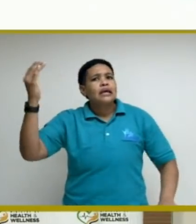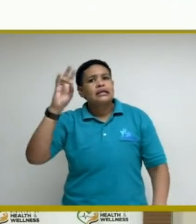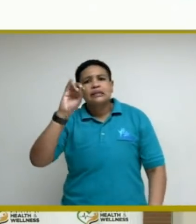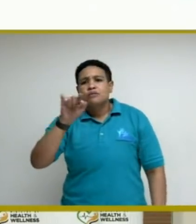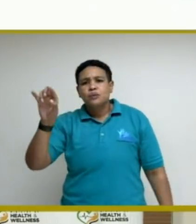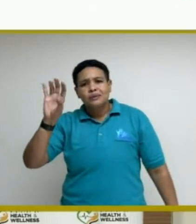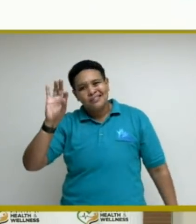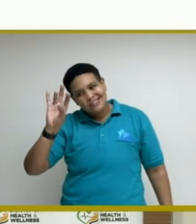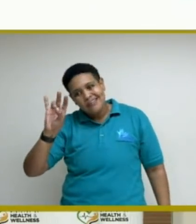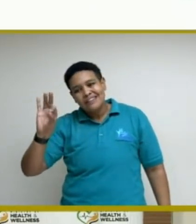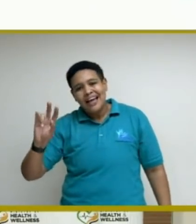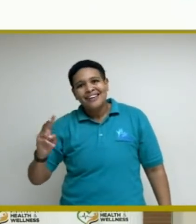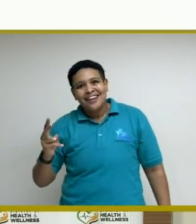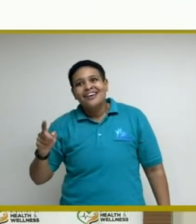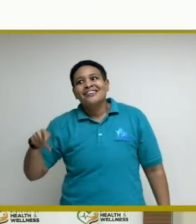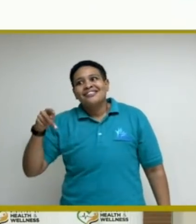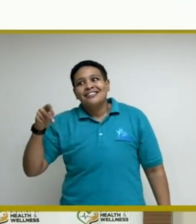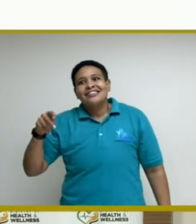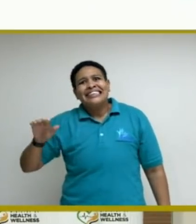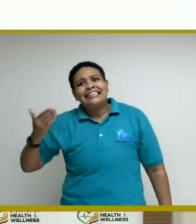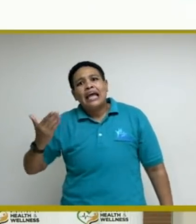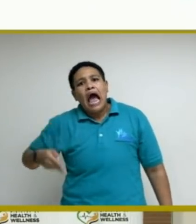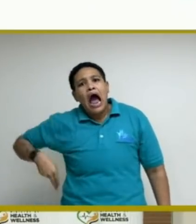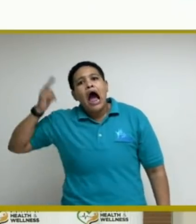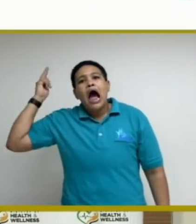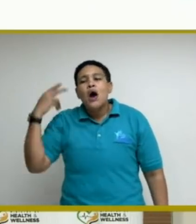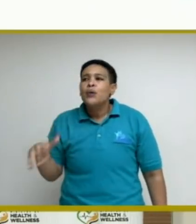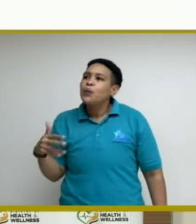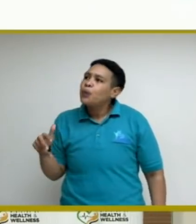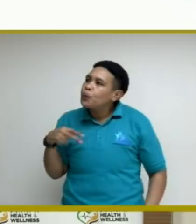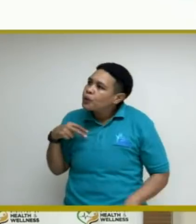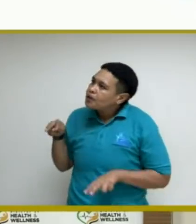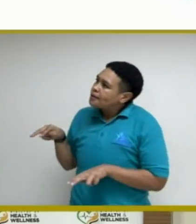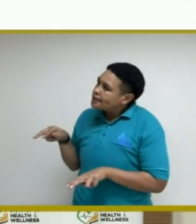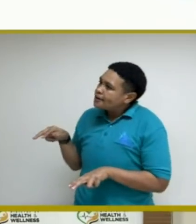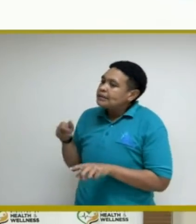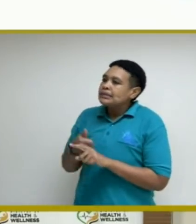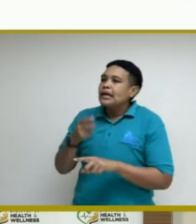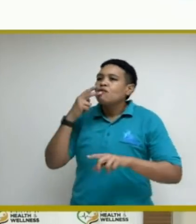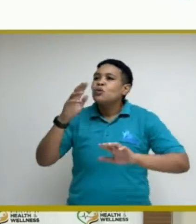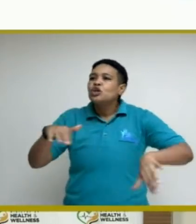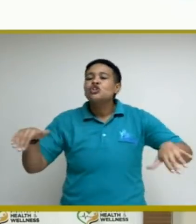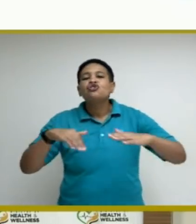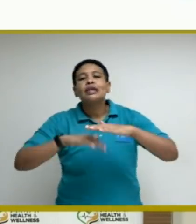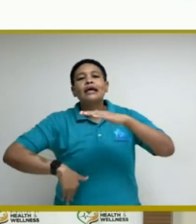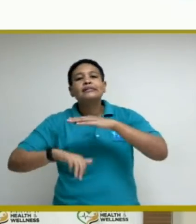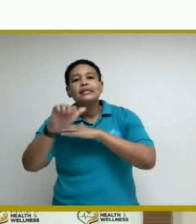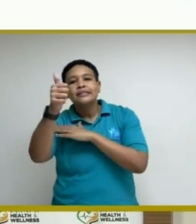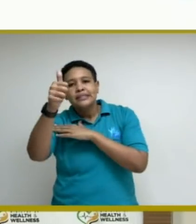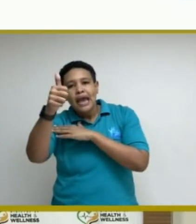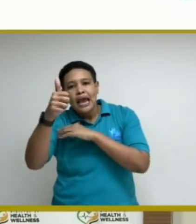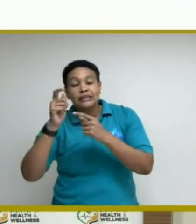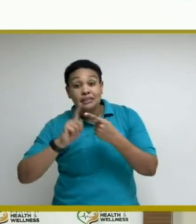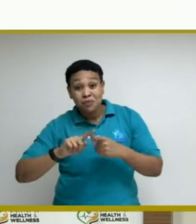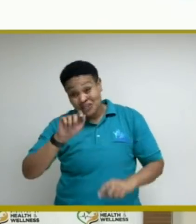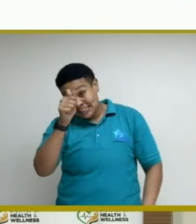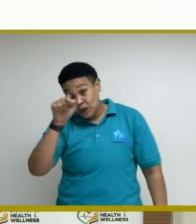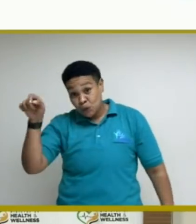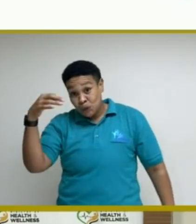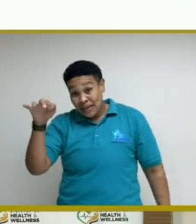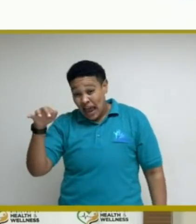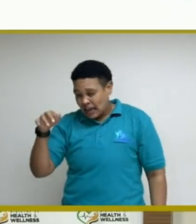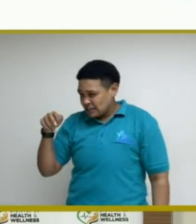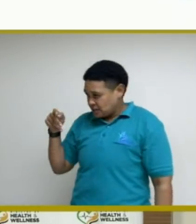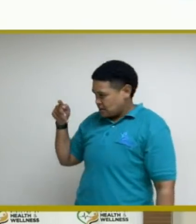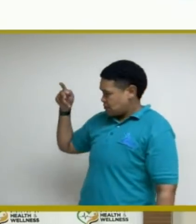79. To look at the children again, we would see that in the less than 10 and the 10 to 19